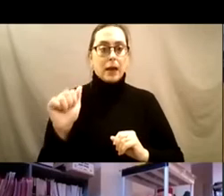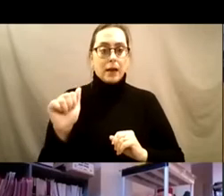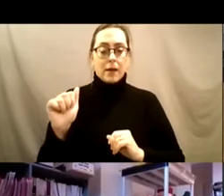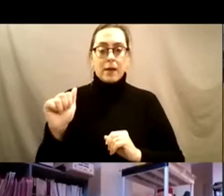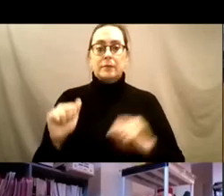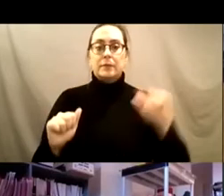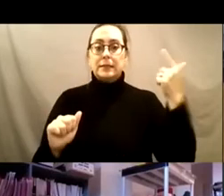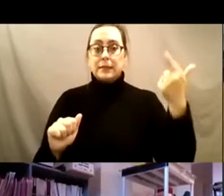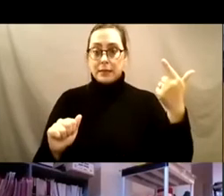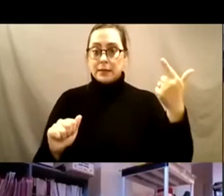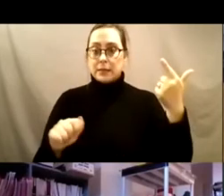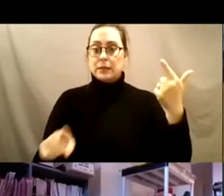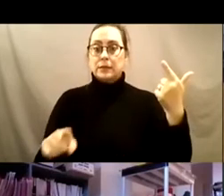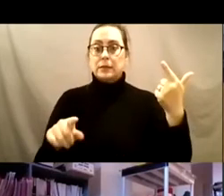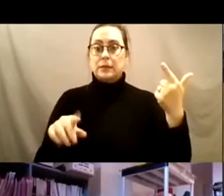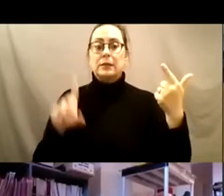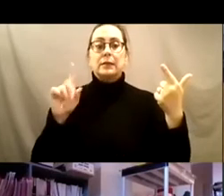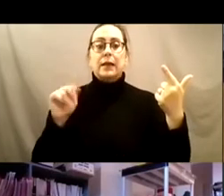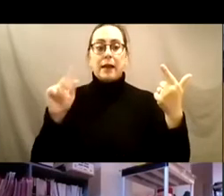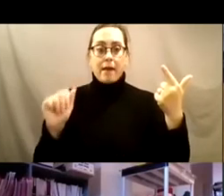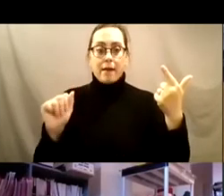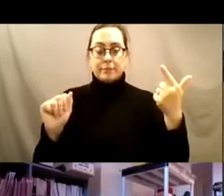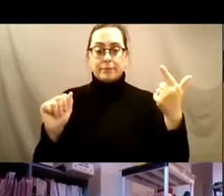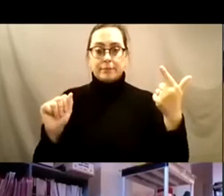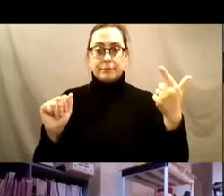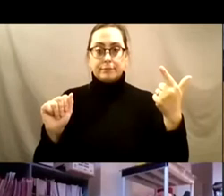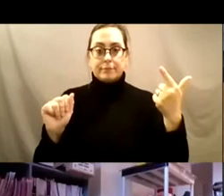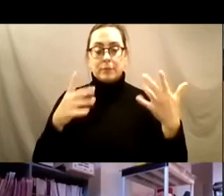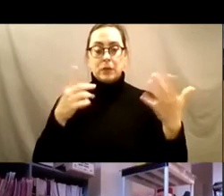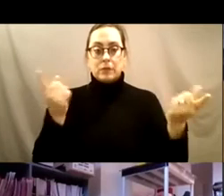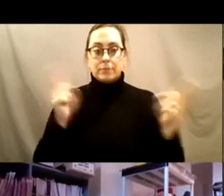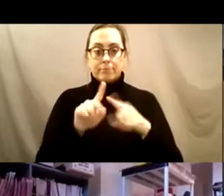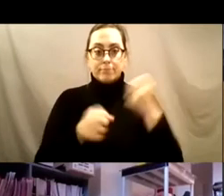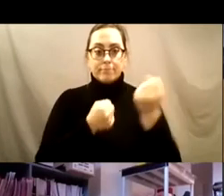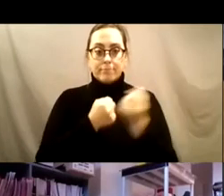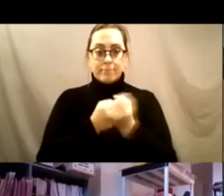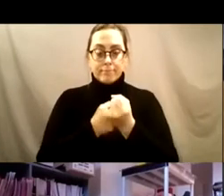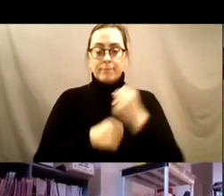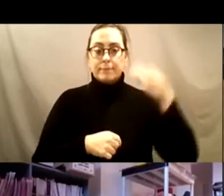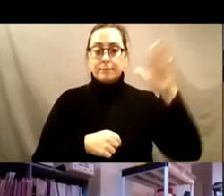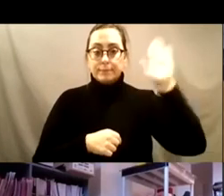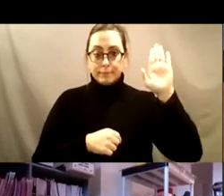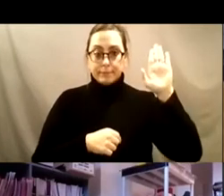Seconder? I'll do it. Dana? All in favor?